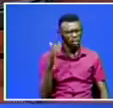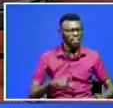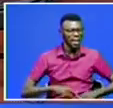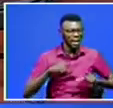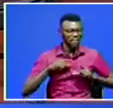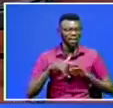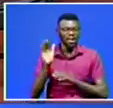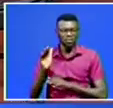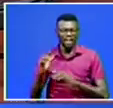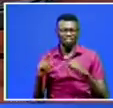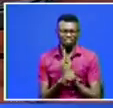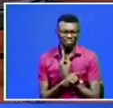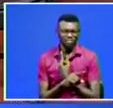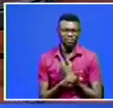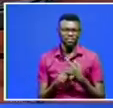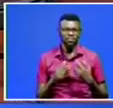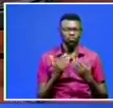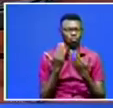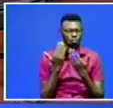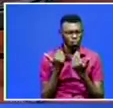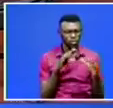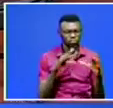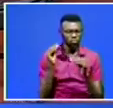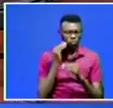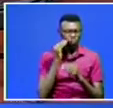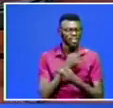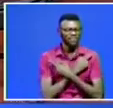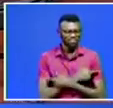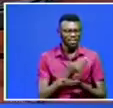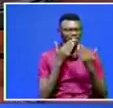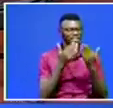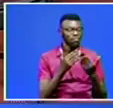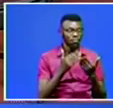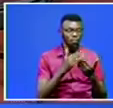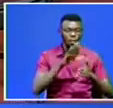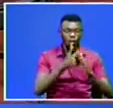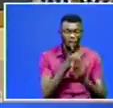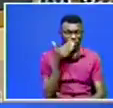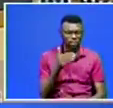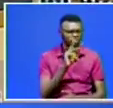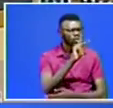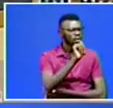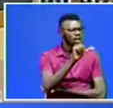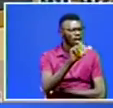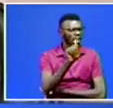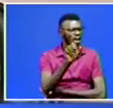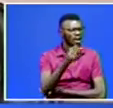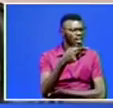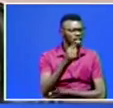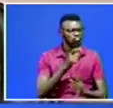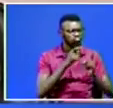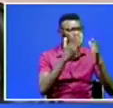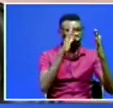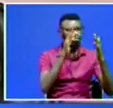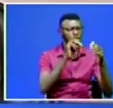kiasi. Yeah, at least you can go home and relax. Thank you so much for making time. And all the best. When are the Kalasha Awards on? Next